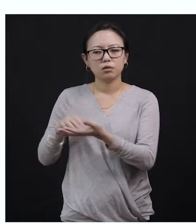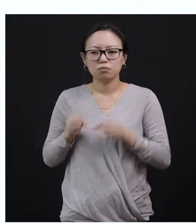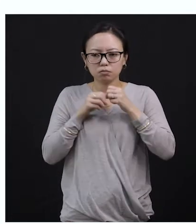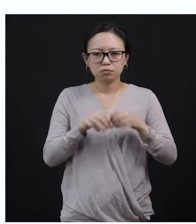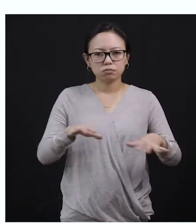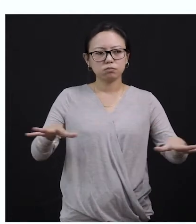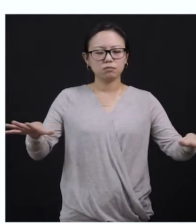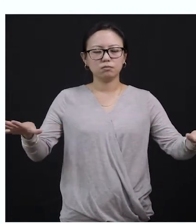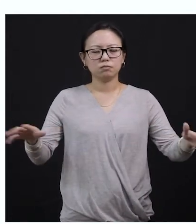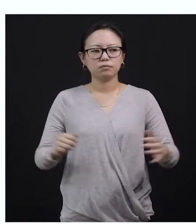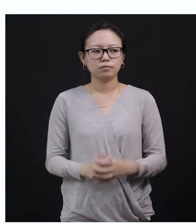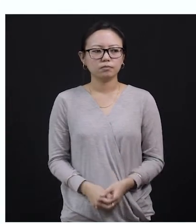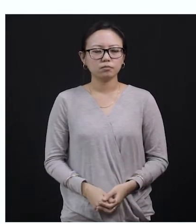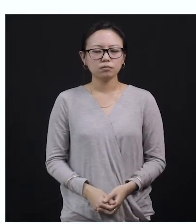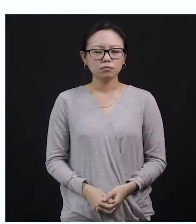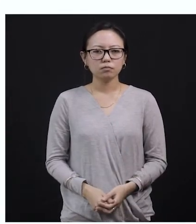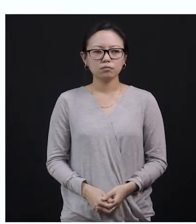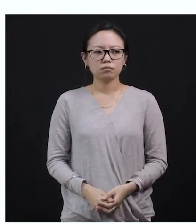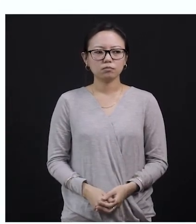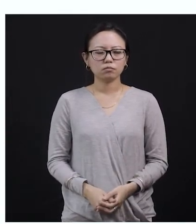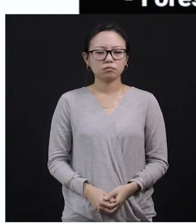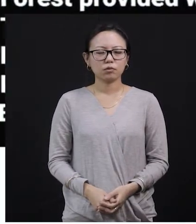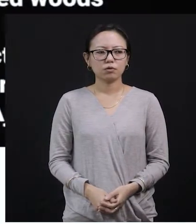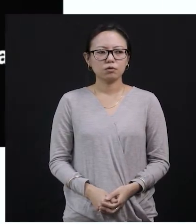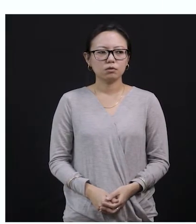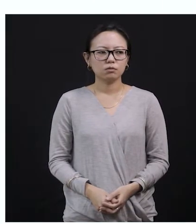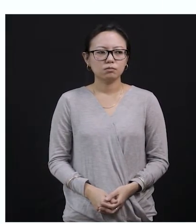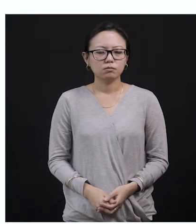all under Magadha once upon a time, all right?